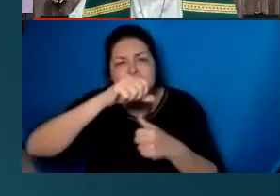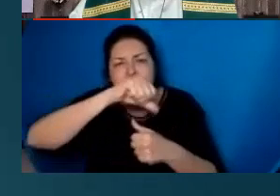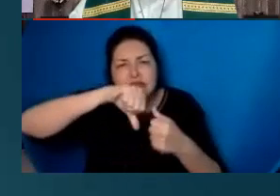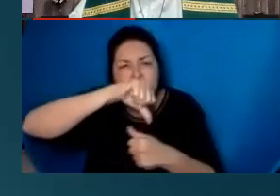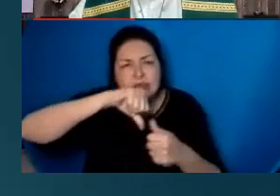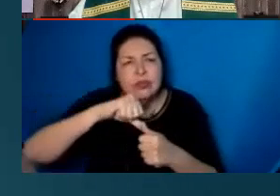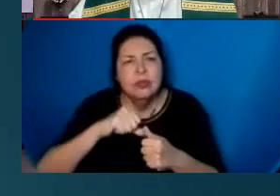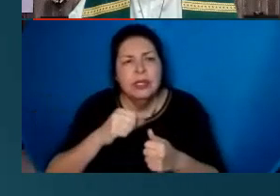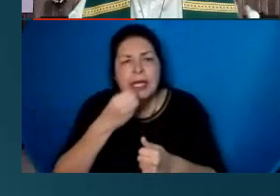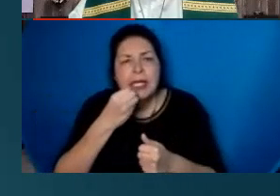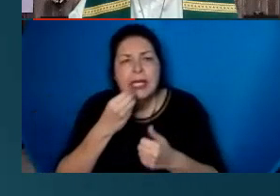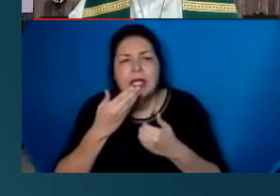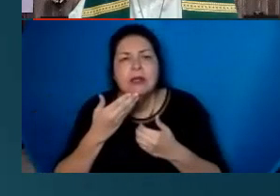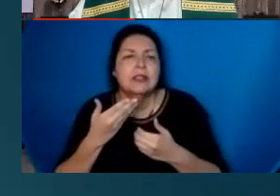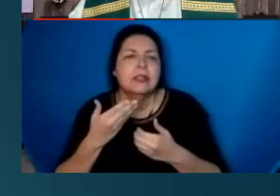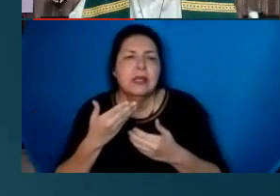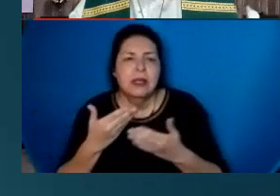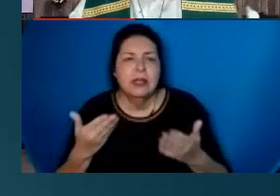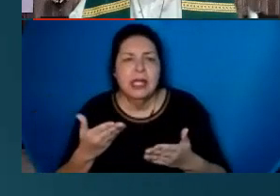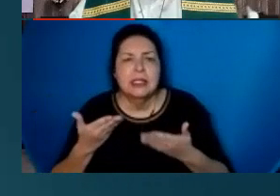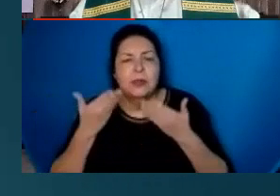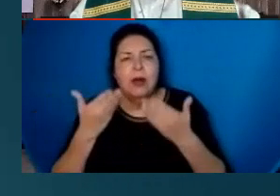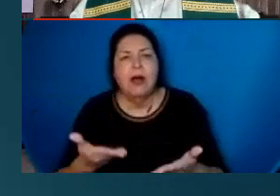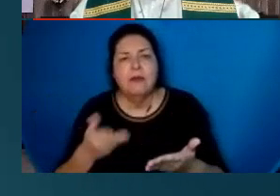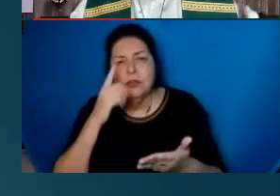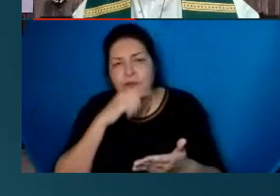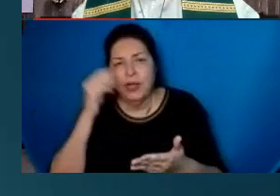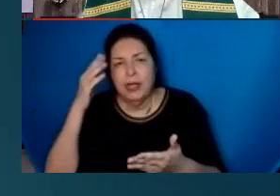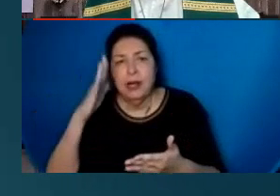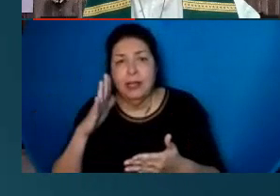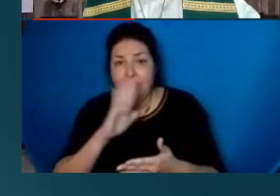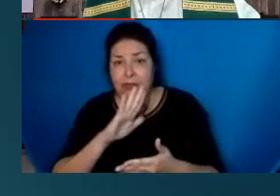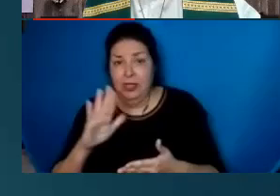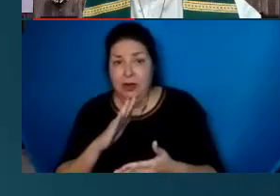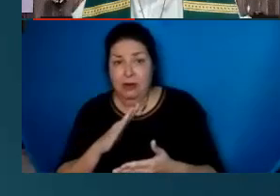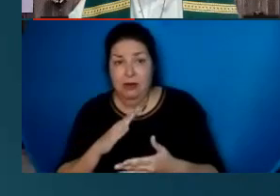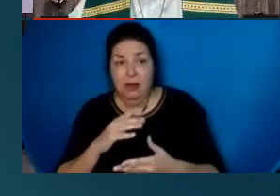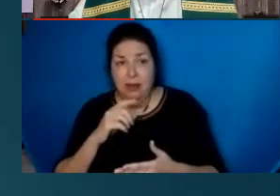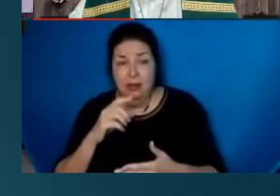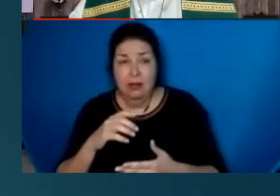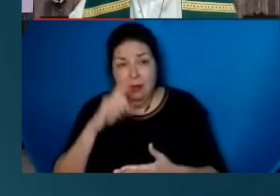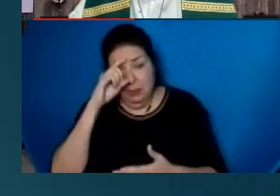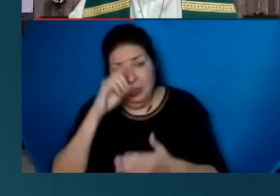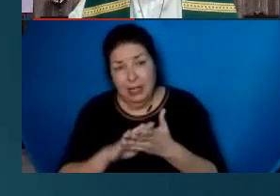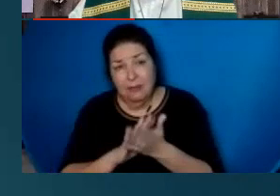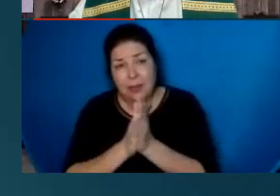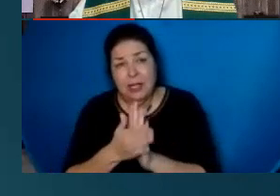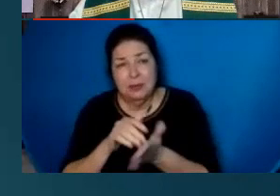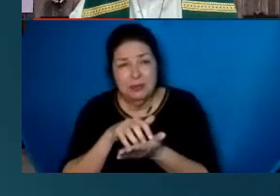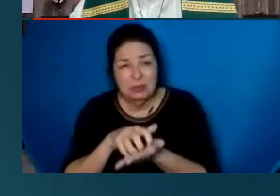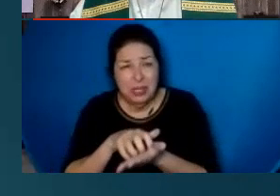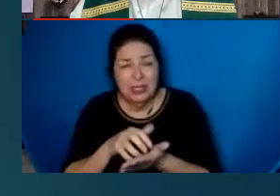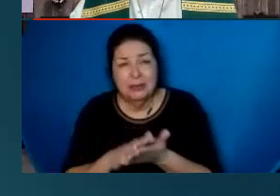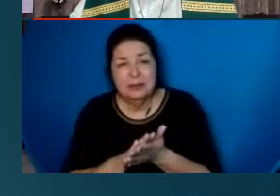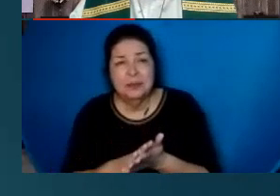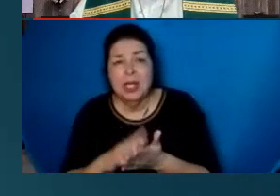really offered to an idol, and their conscience, being weak, is defiled. Food will not commend us to God. We are